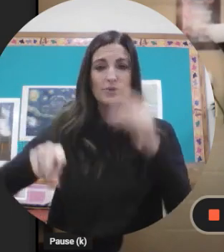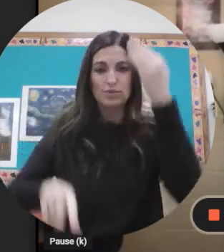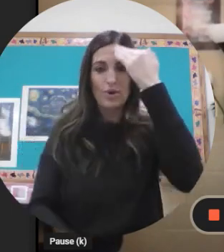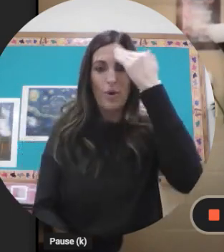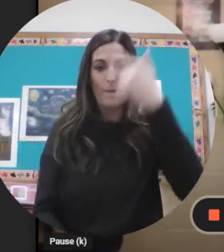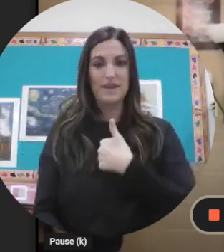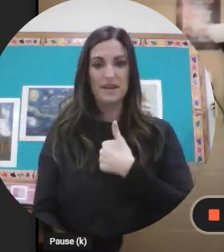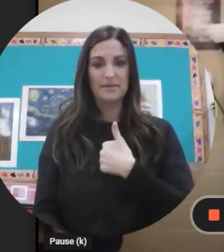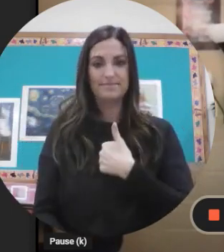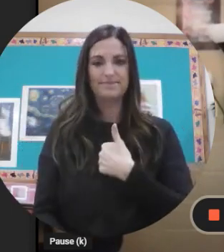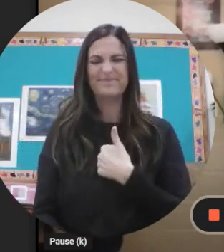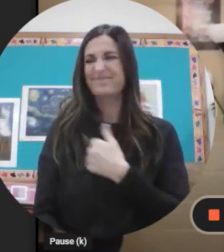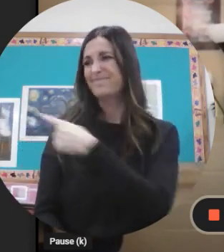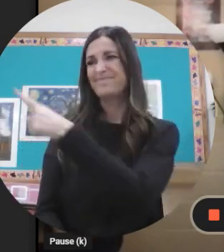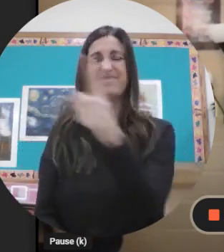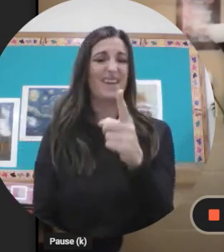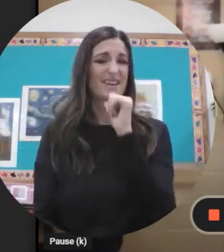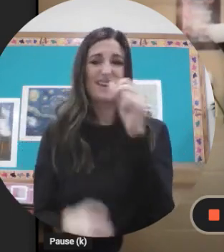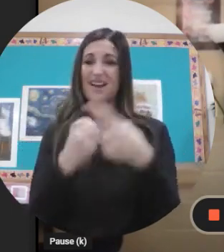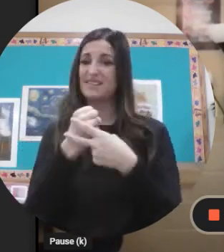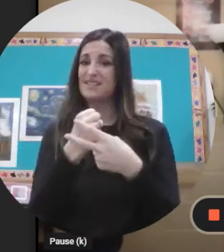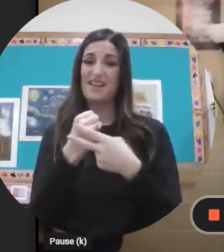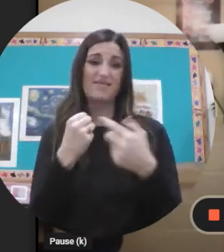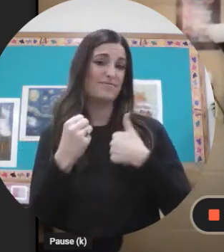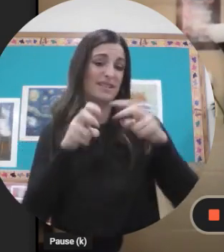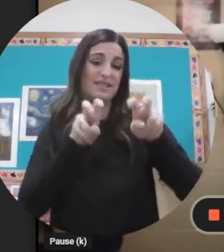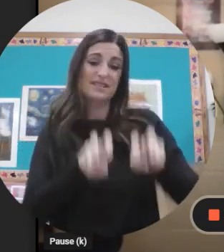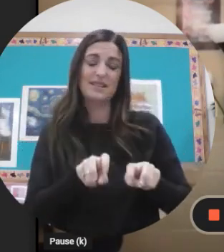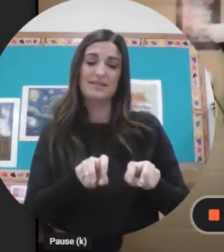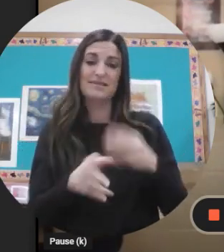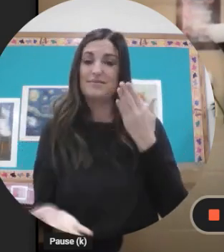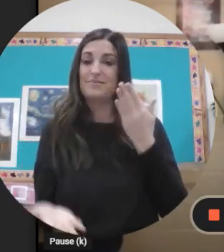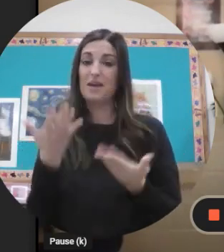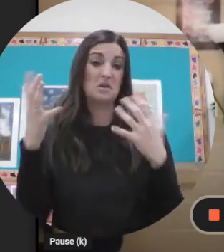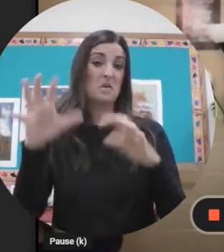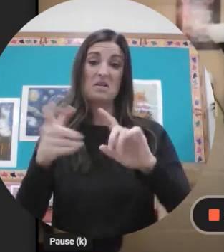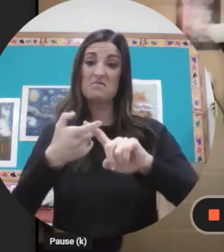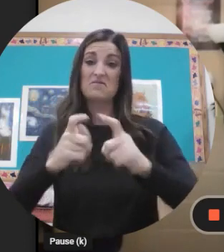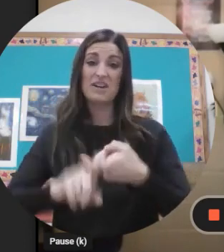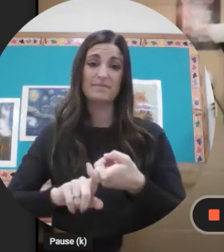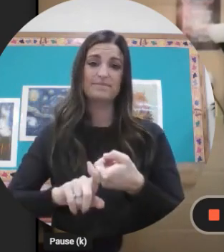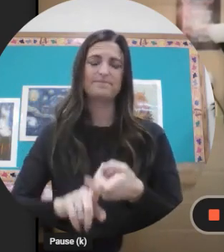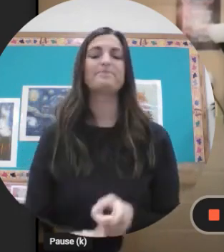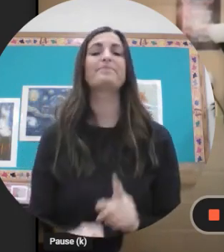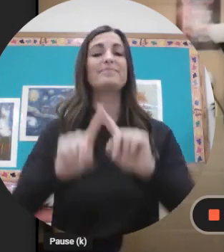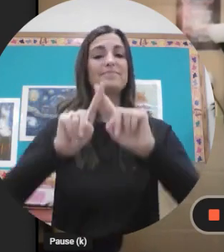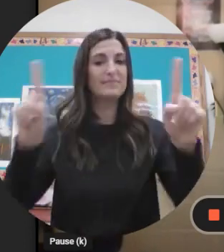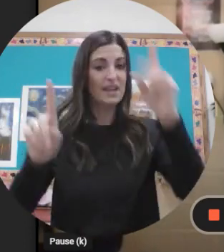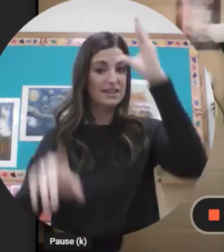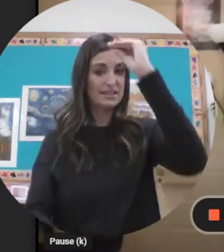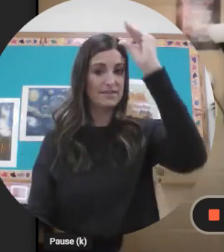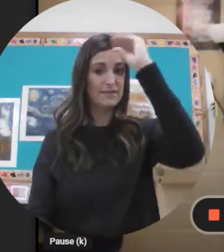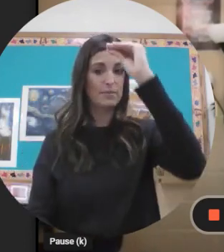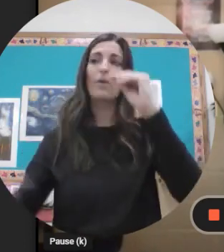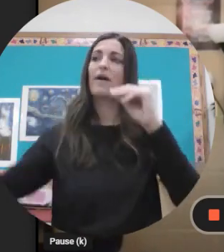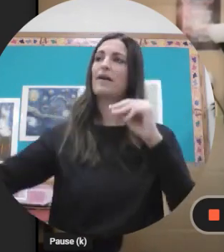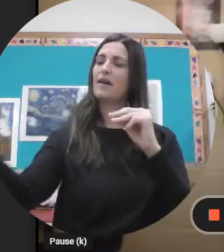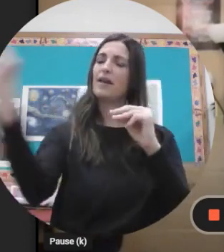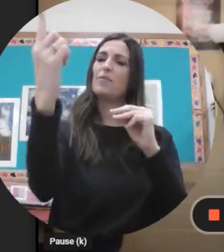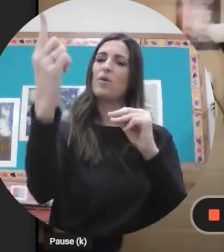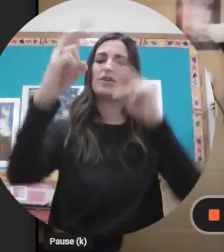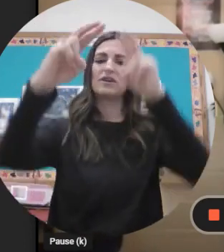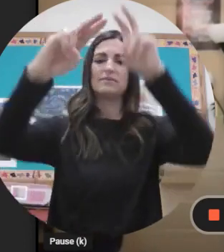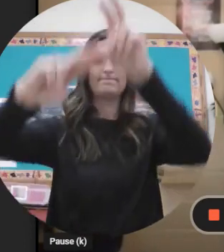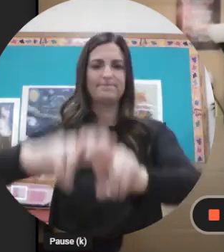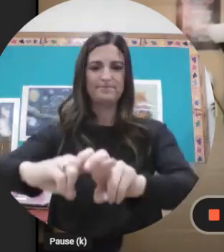None of those other kids had saved me a seat, though. Another boy came over to our table. He was wearing a camo t-shirt, and he looked like he